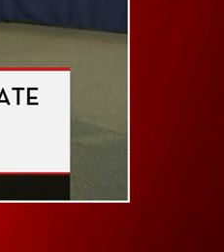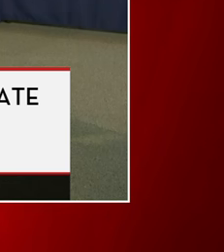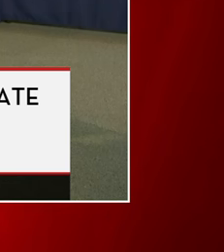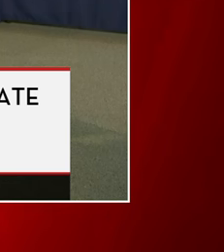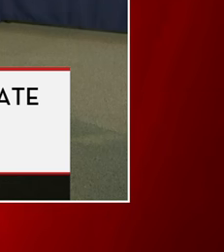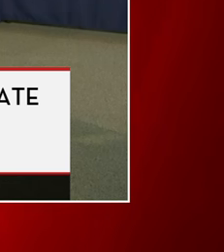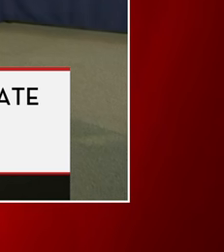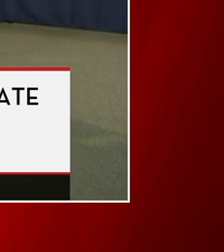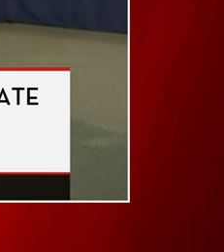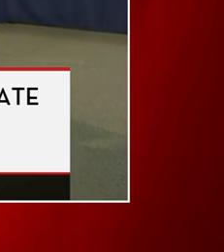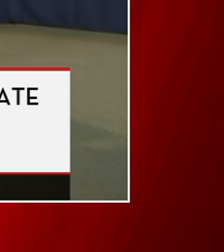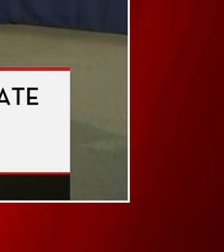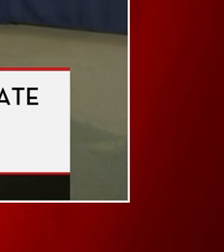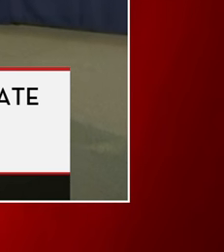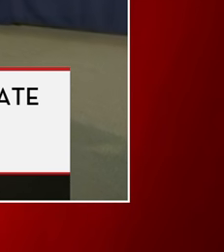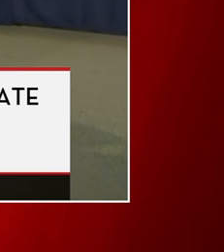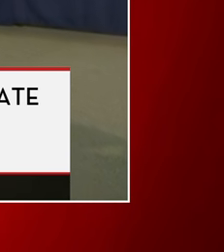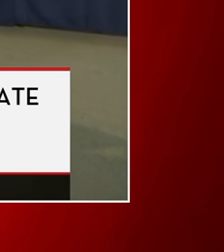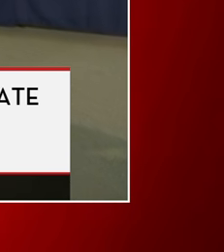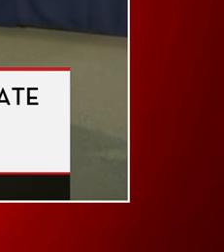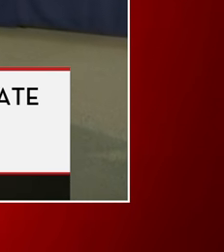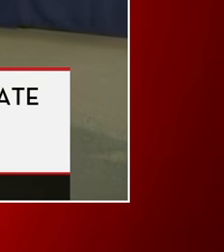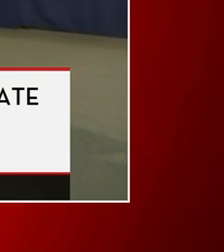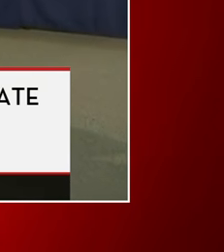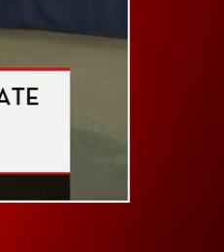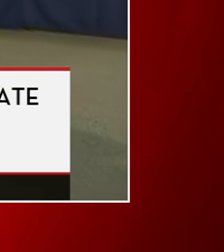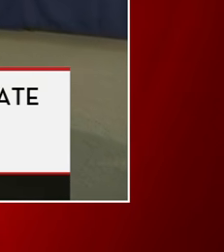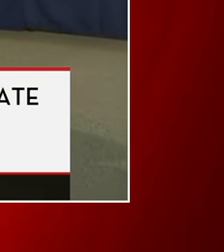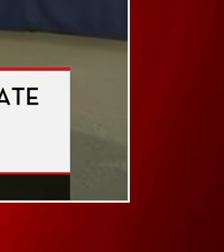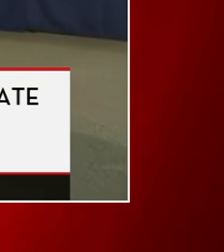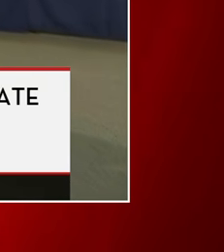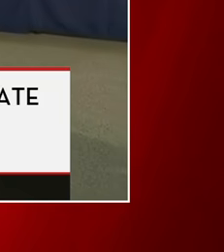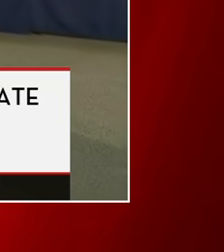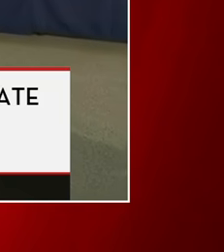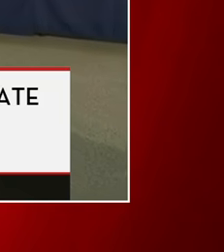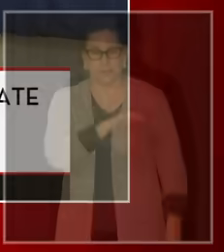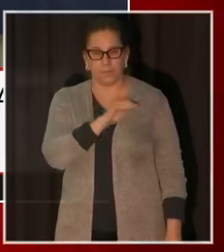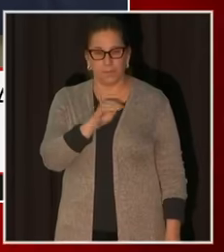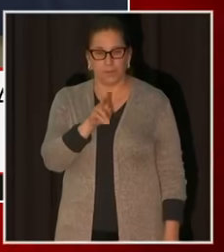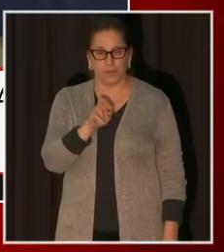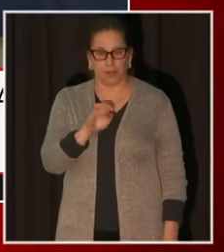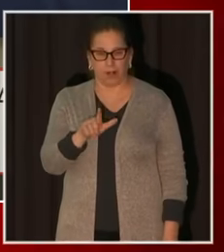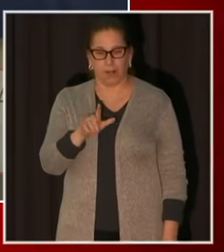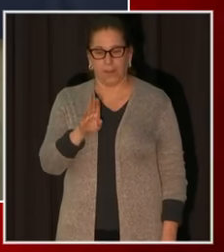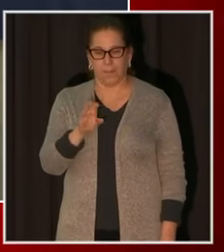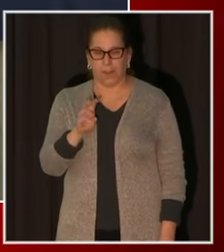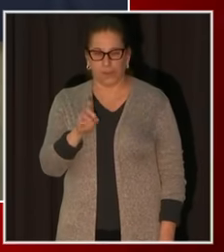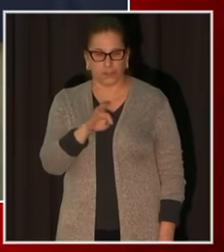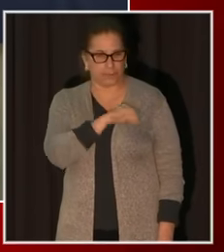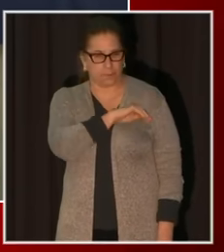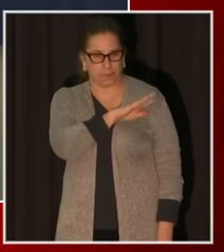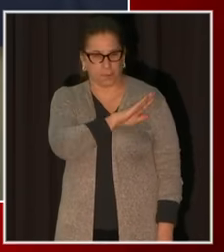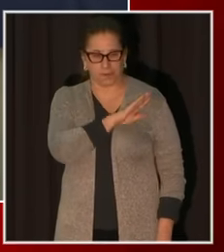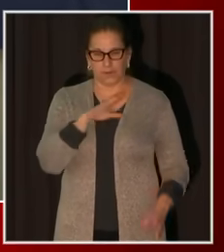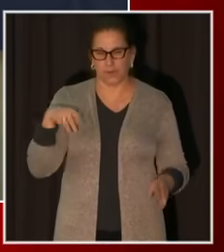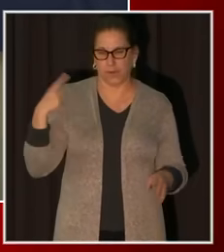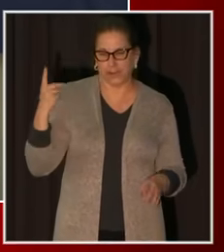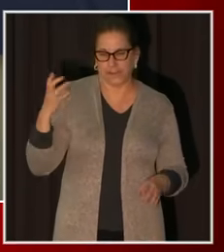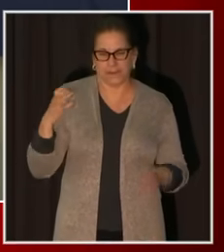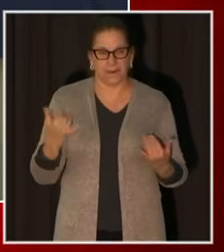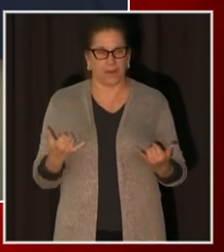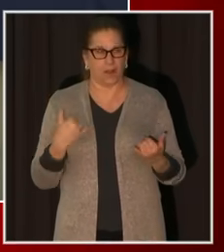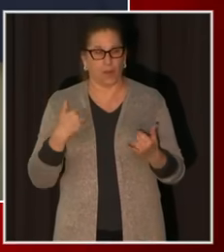Good morning, everyone. I am Muriel Bowser. I'm the mayor of Washington, D.C. Today, I want to start